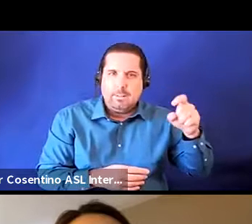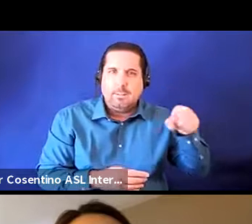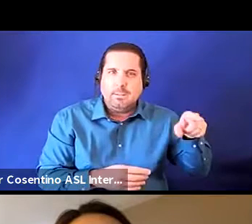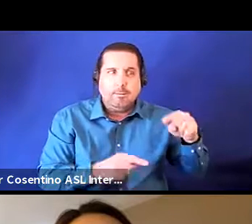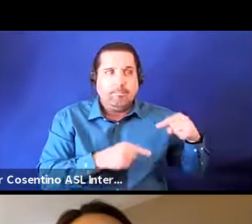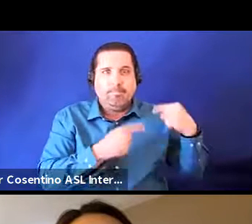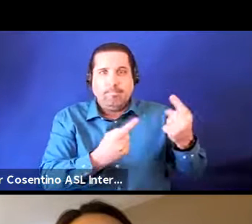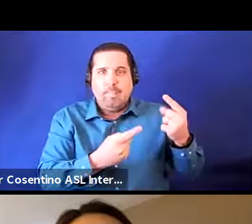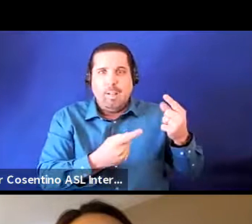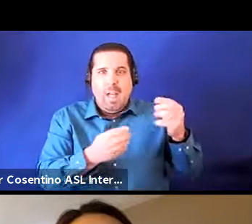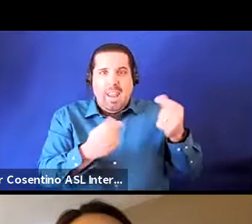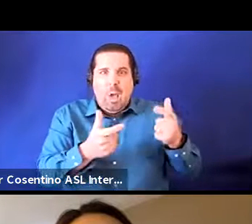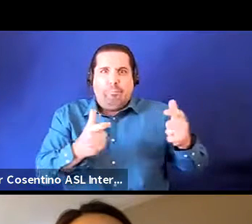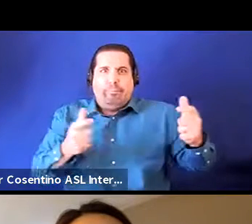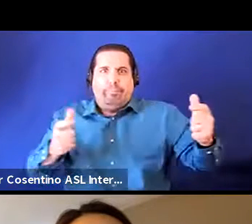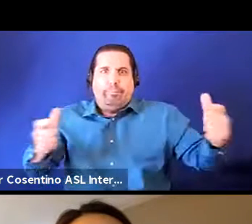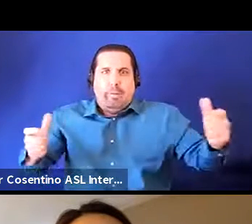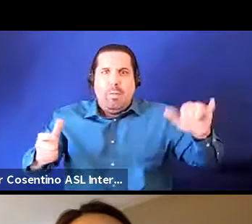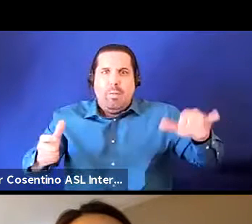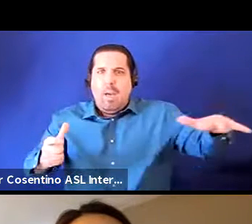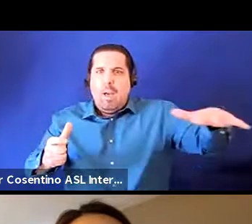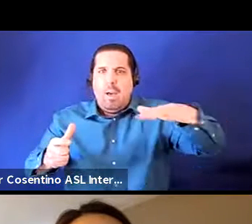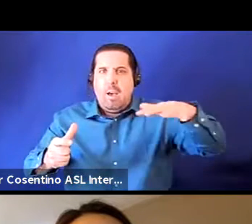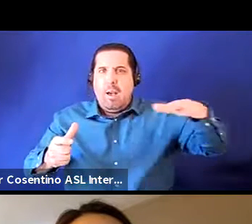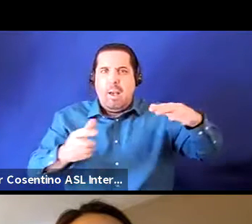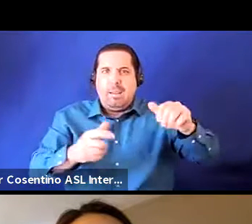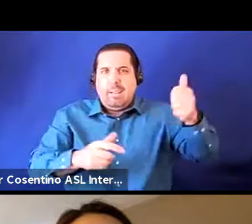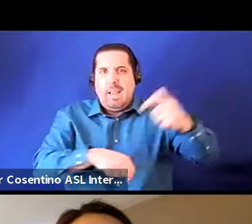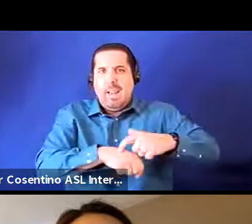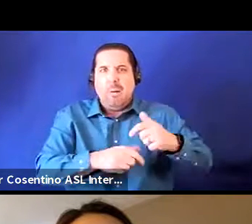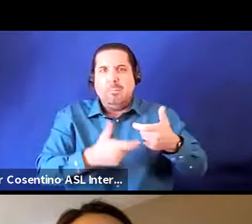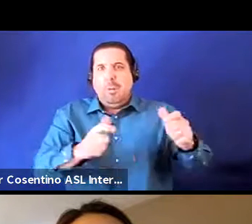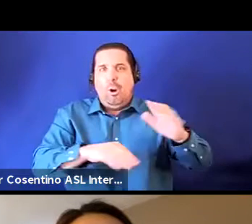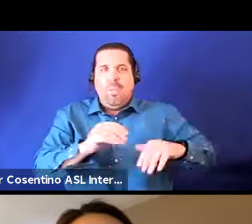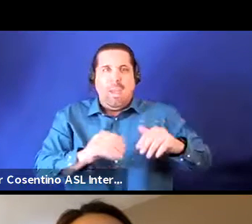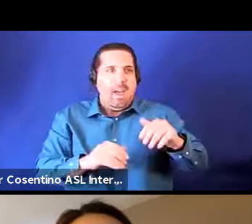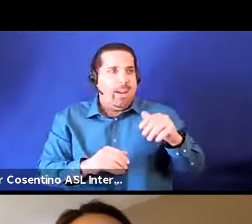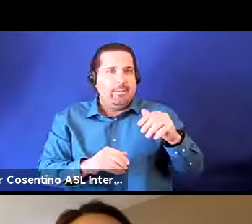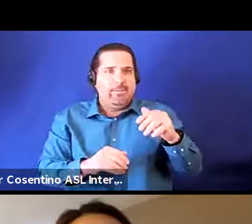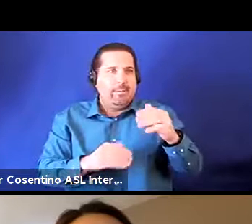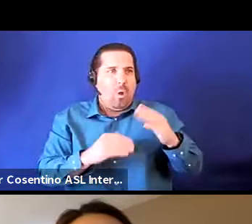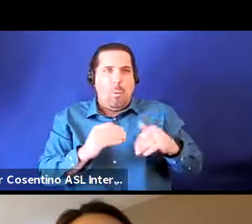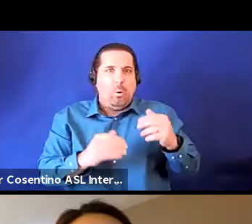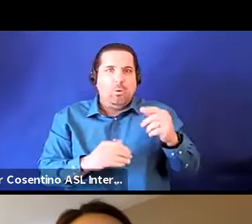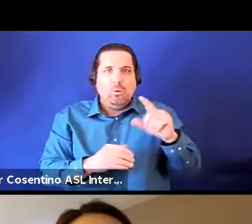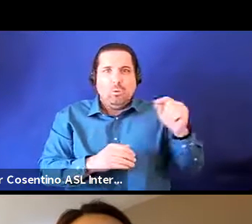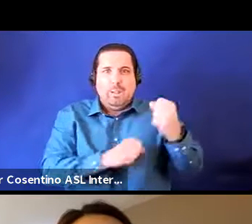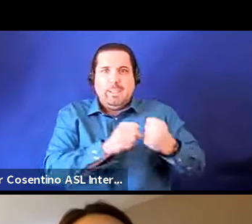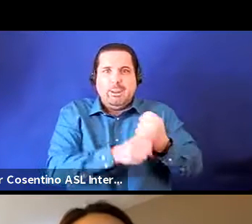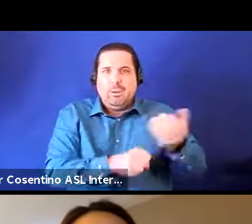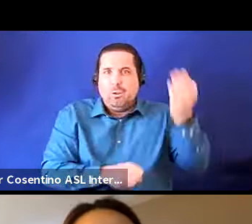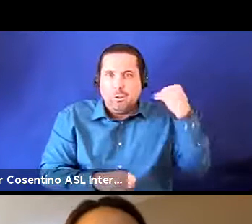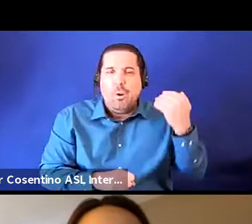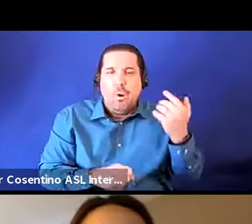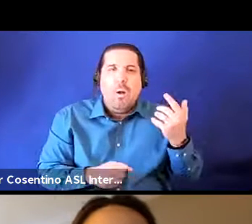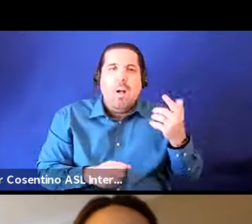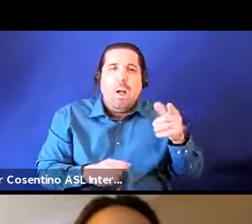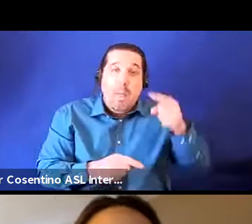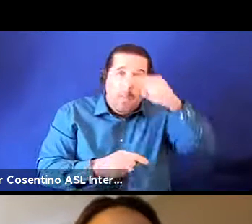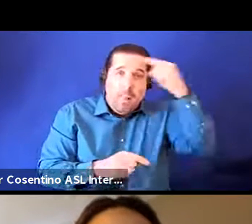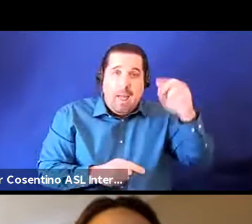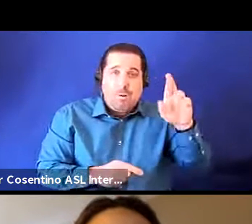10 times bigger than it's ever been, even a decade and a half ago. But she says notably that the Black radical